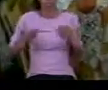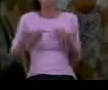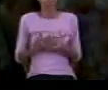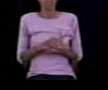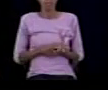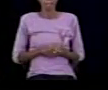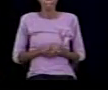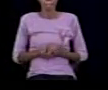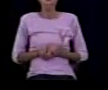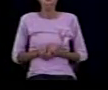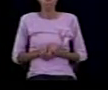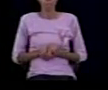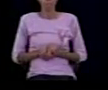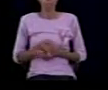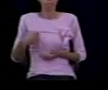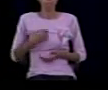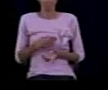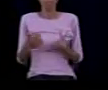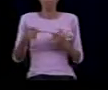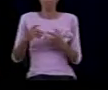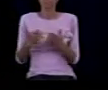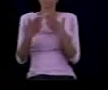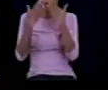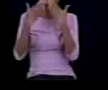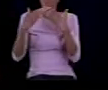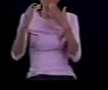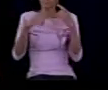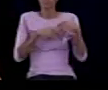So we come to you with a thankful heart, God.